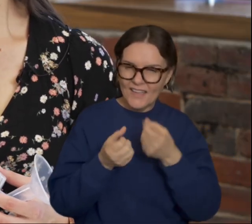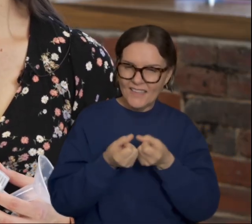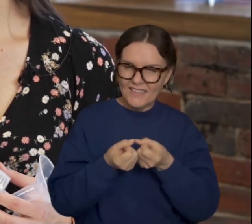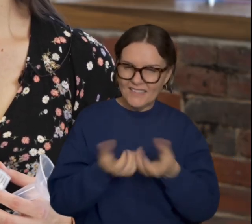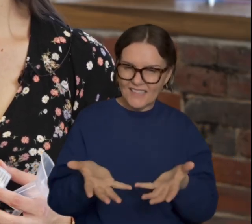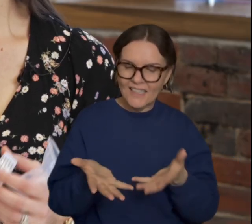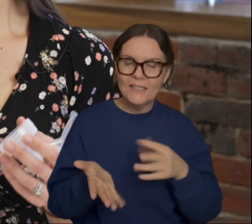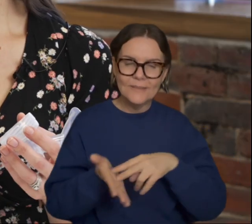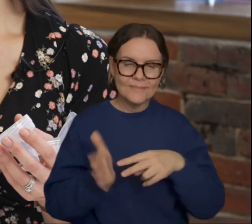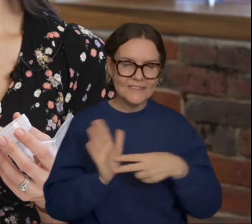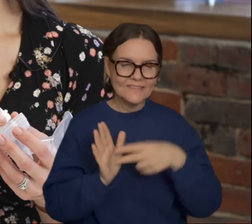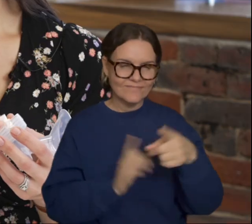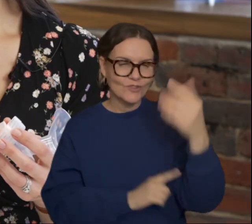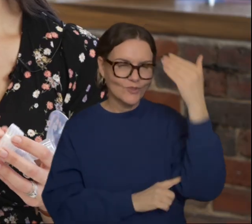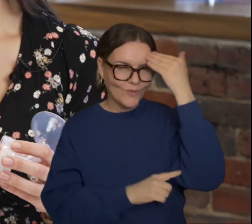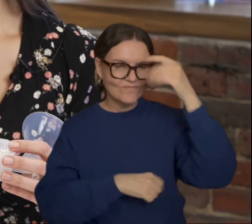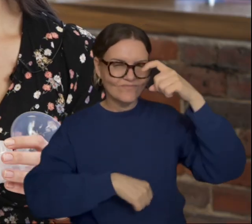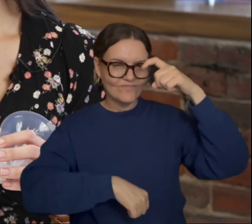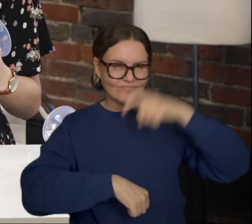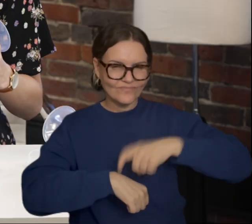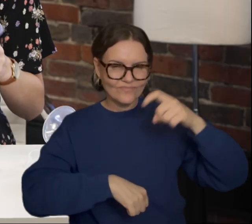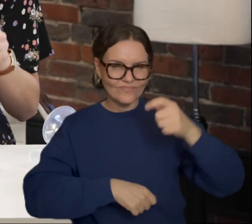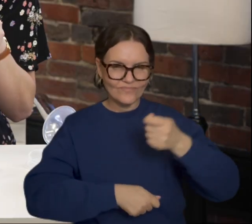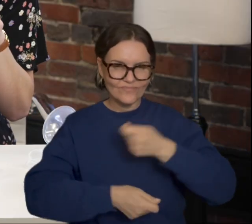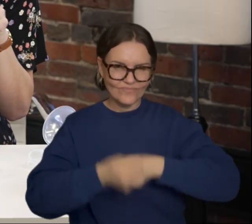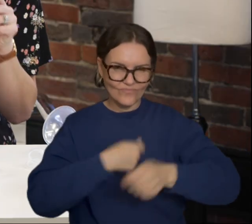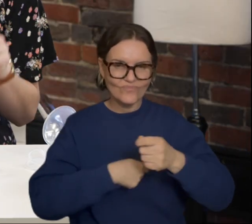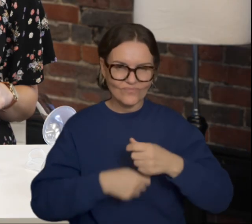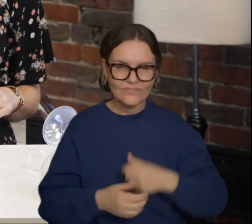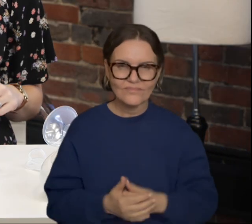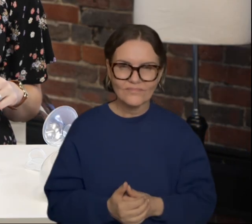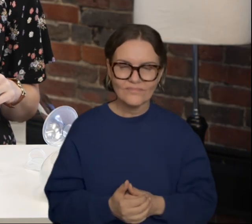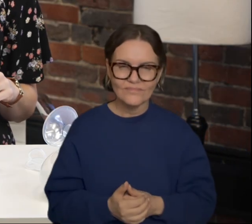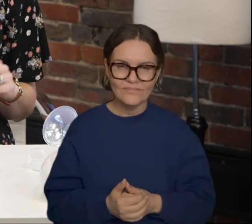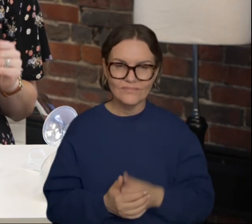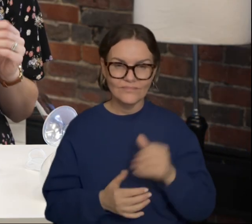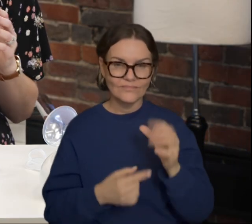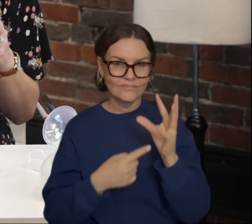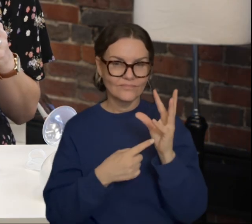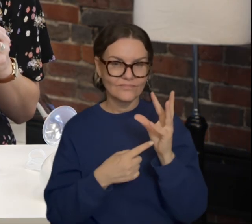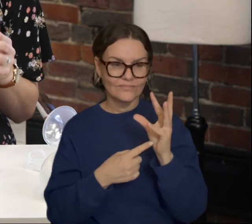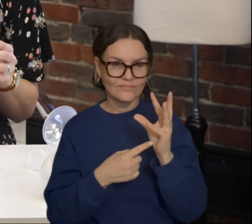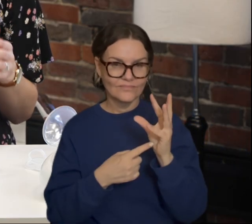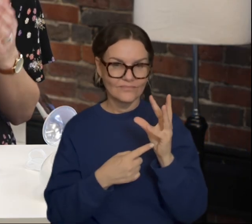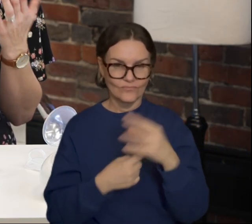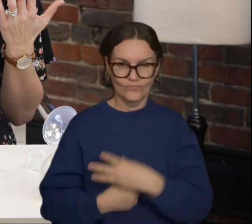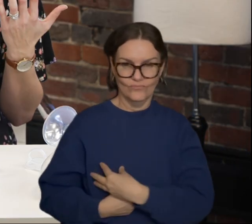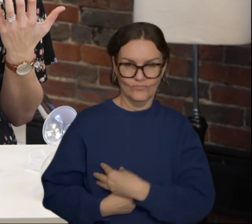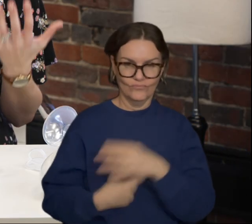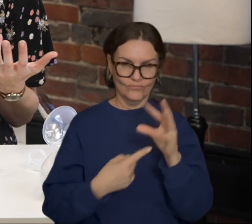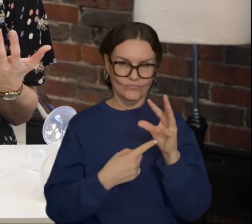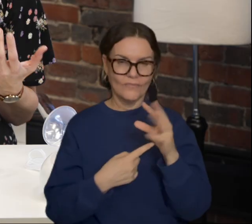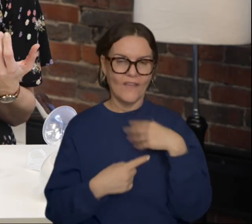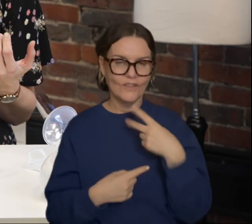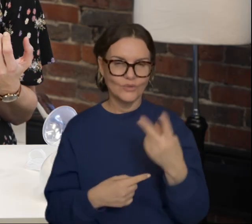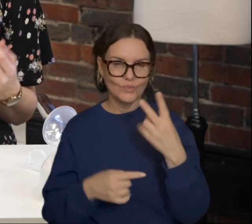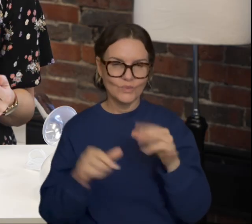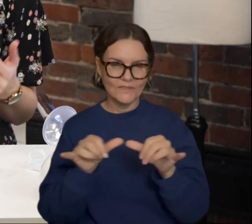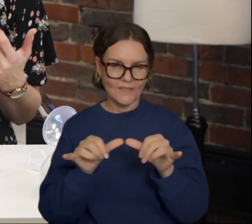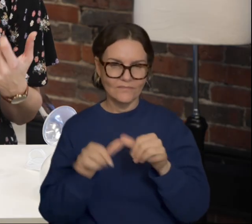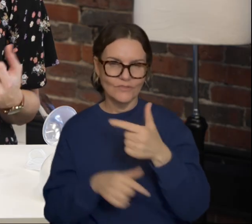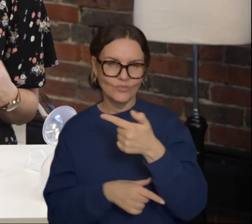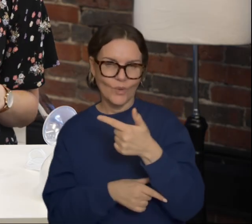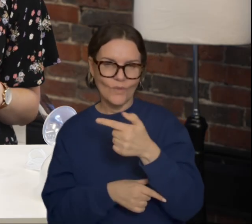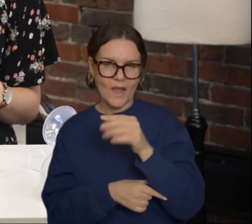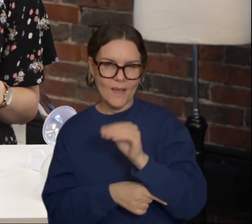should be little to no opening. Then we have our brush shields themselves. The brush shields come with a 21mm